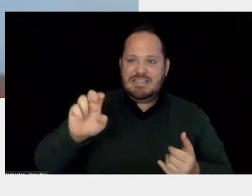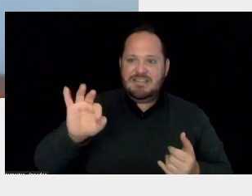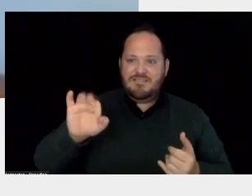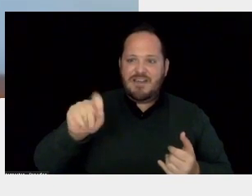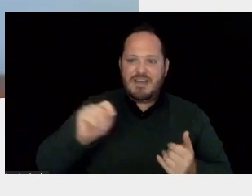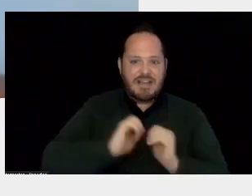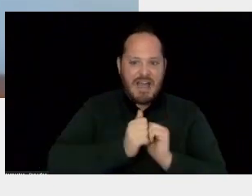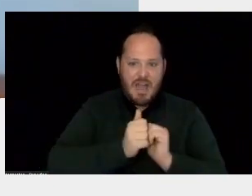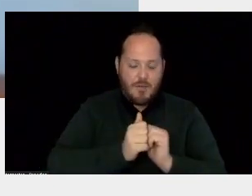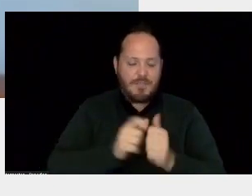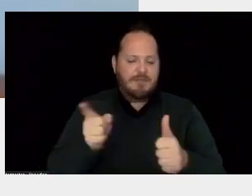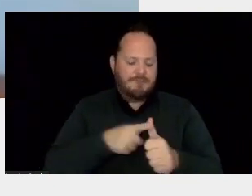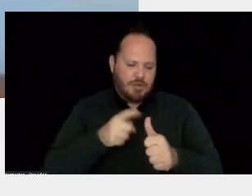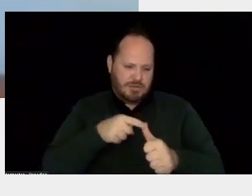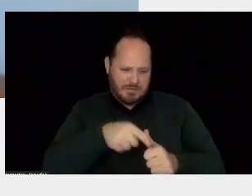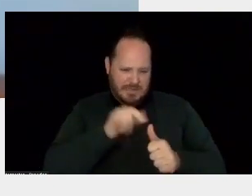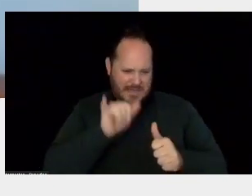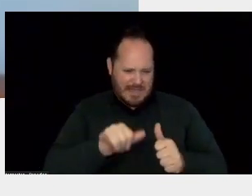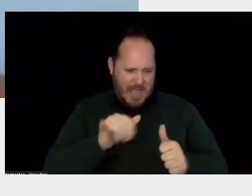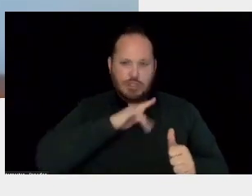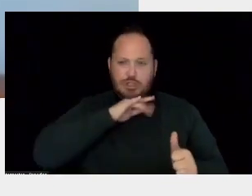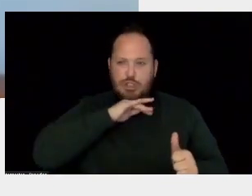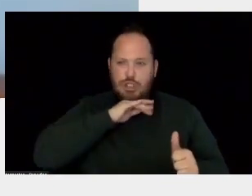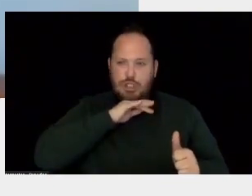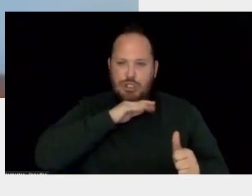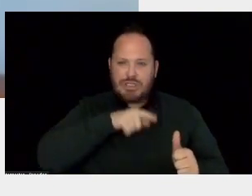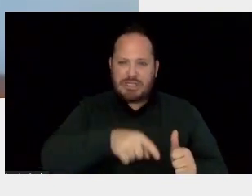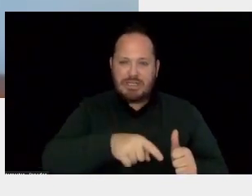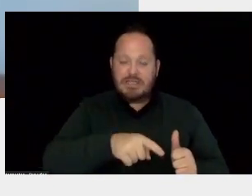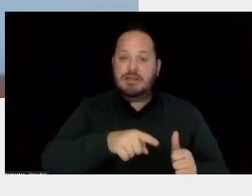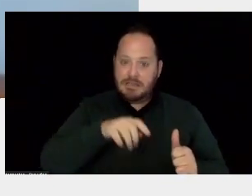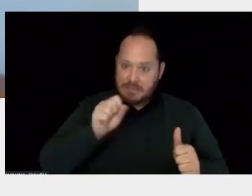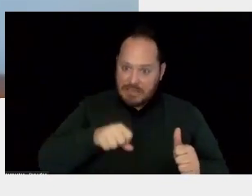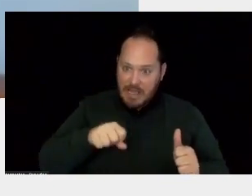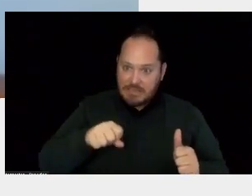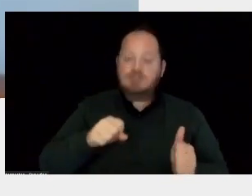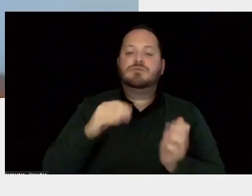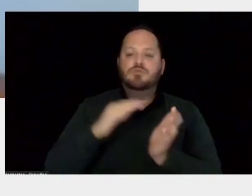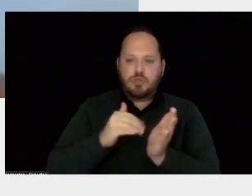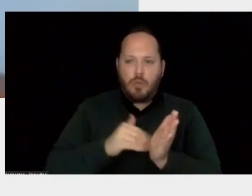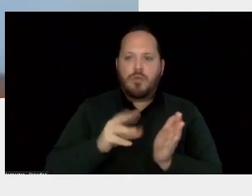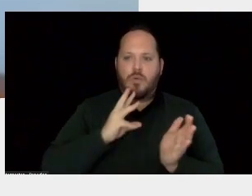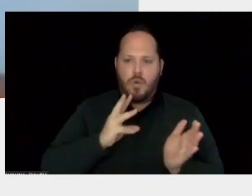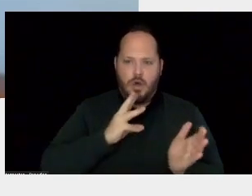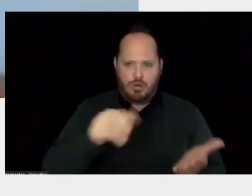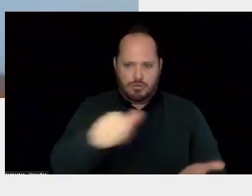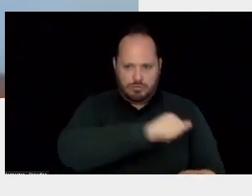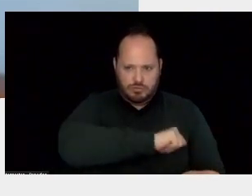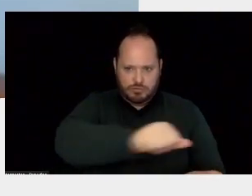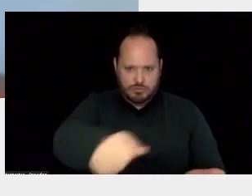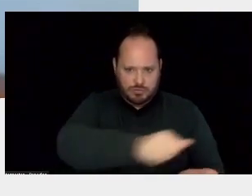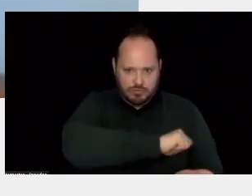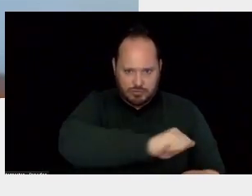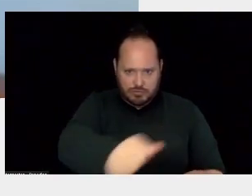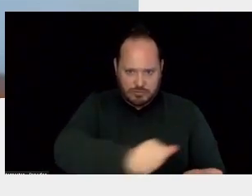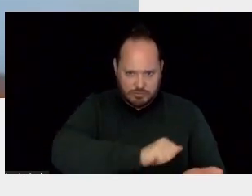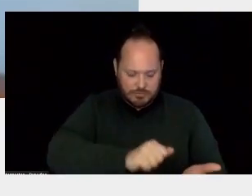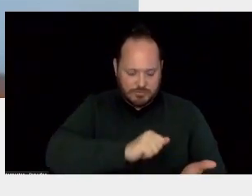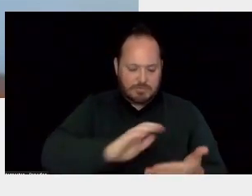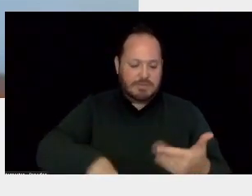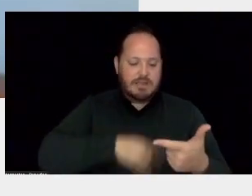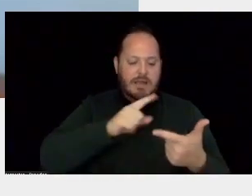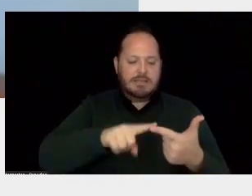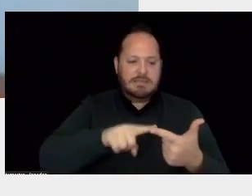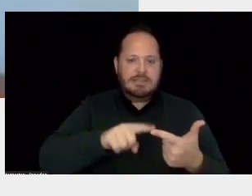or dirty in any way? If so, your first step is soap and water to get that surface clean. And then your next step is disinfecting